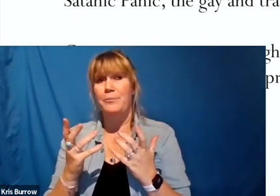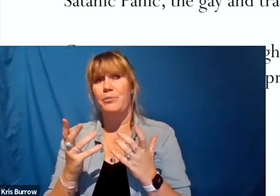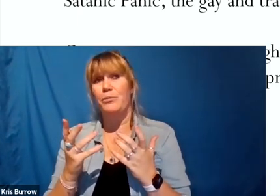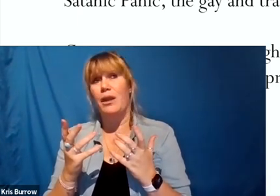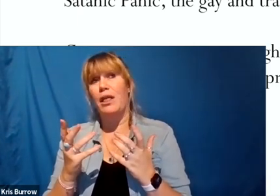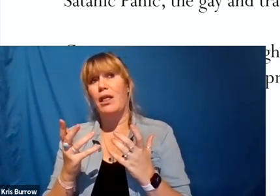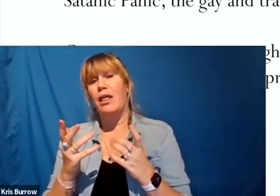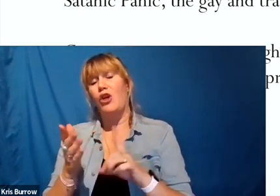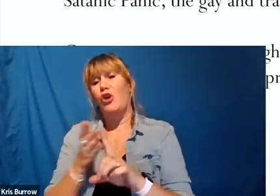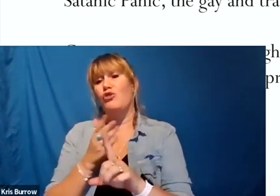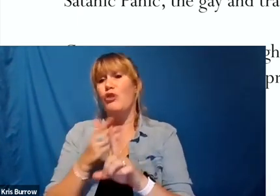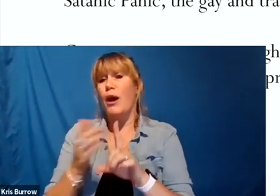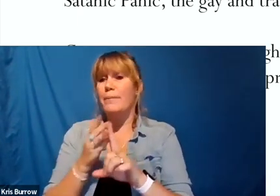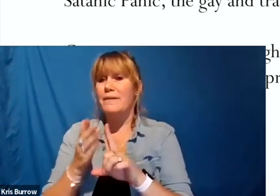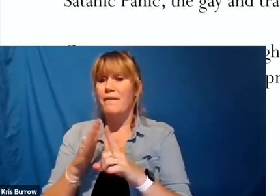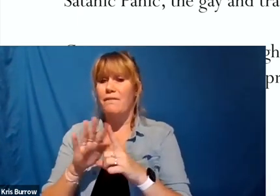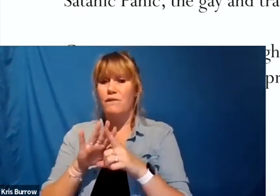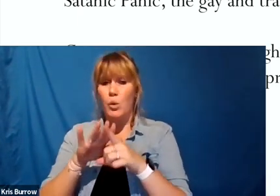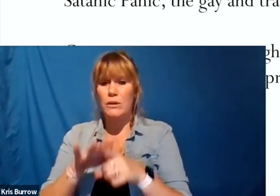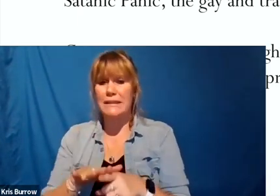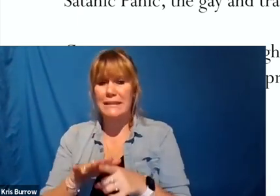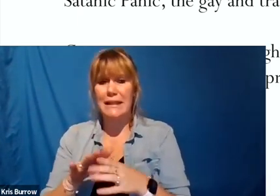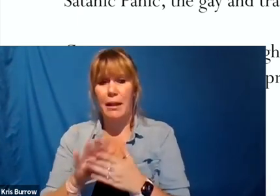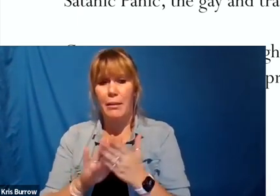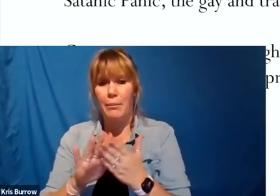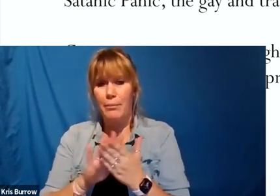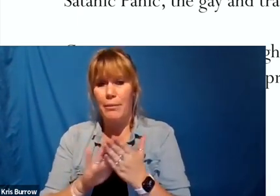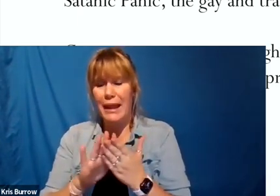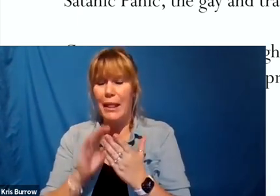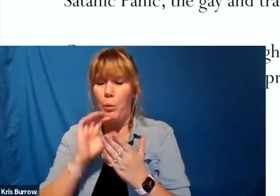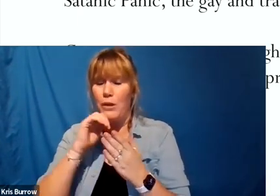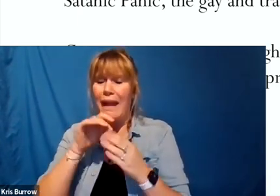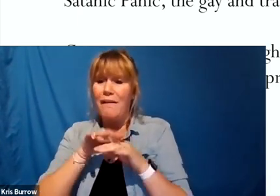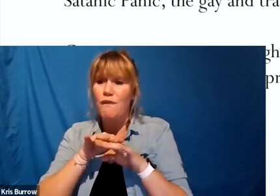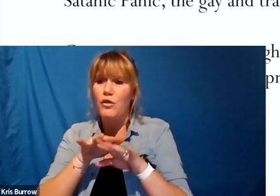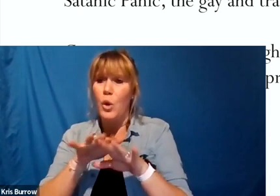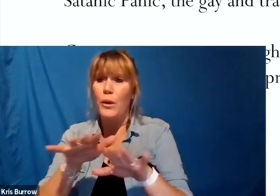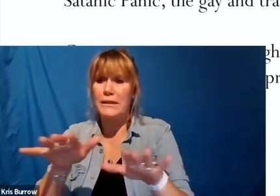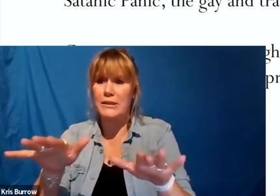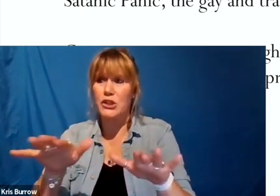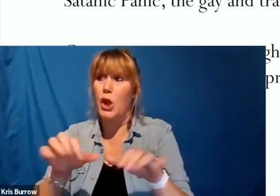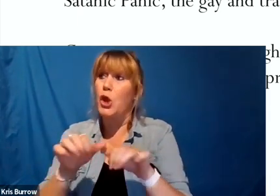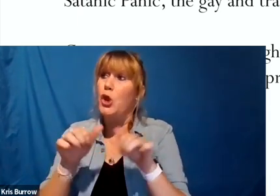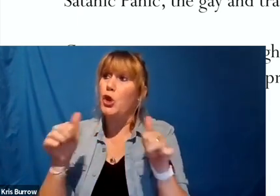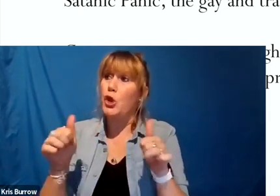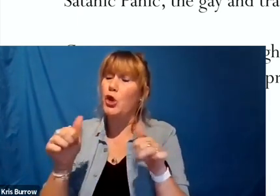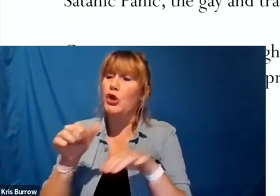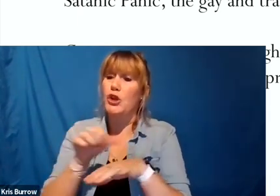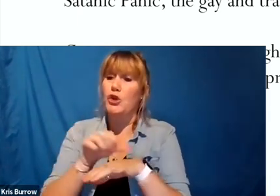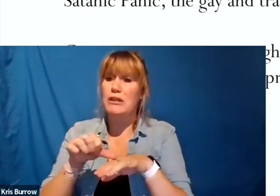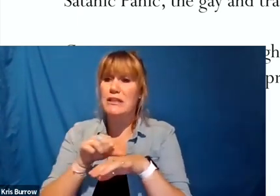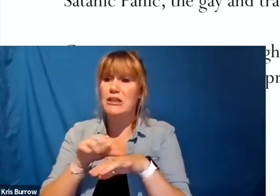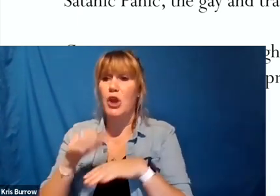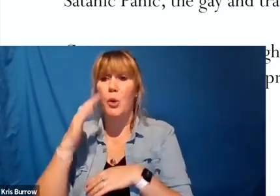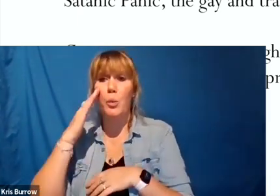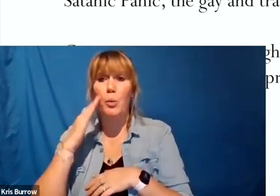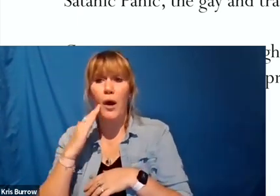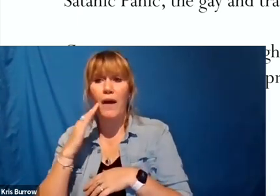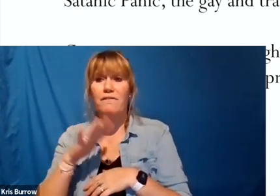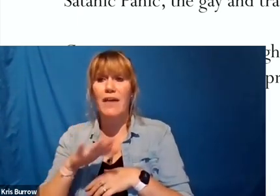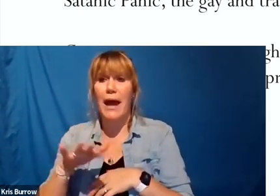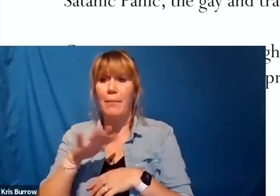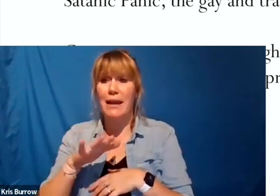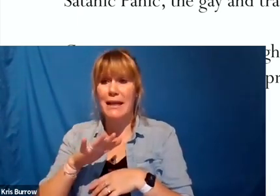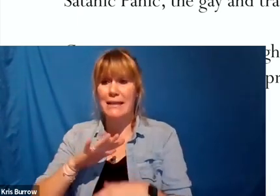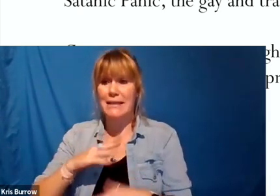and the non-Christian, would influence good Christian white families. And then the gay and trans agenda you